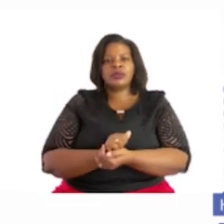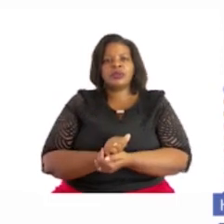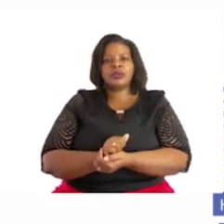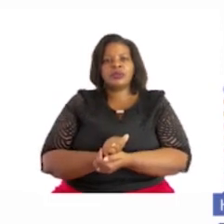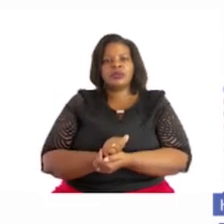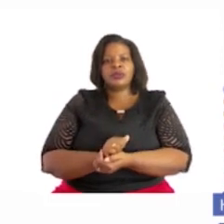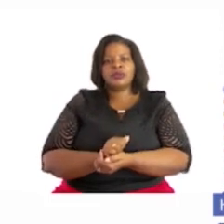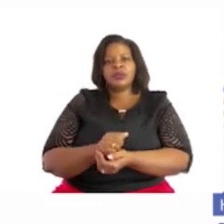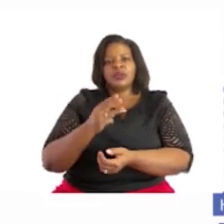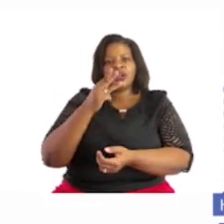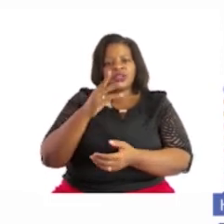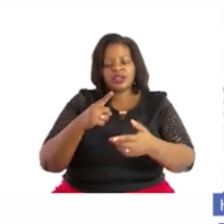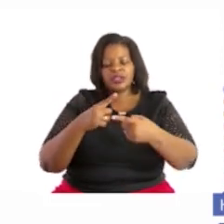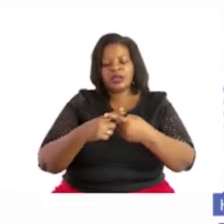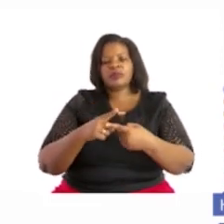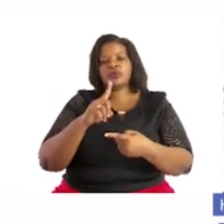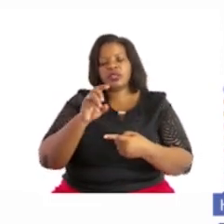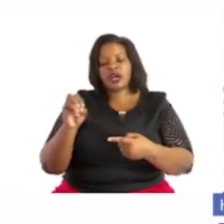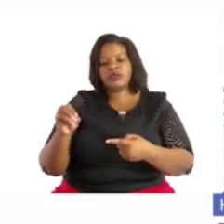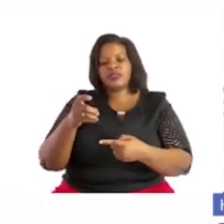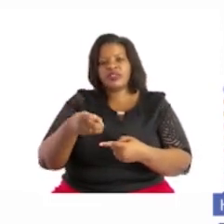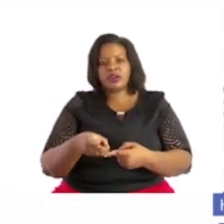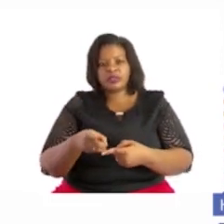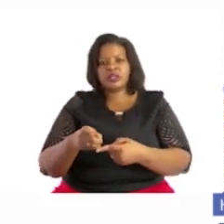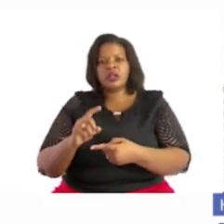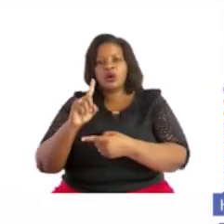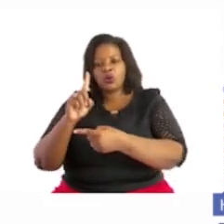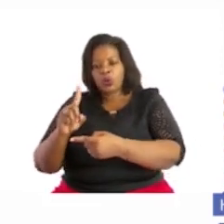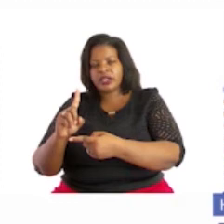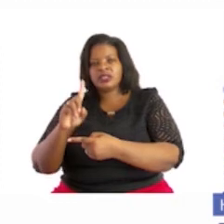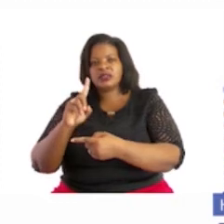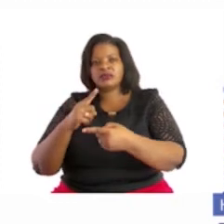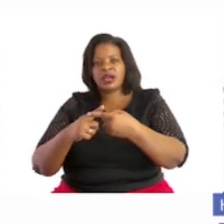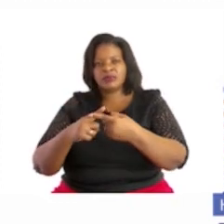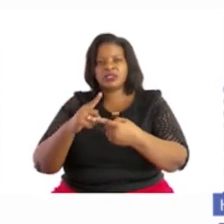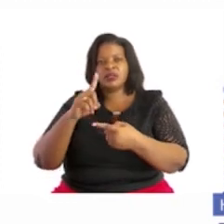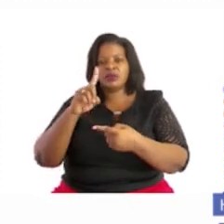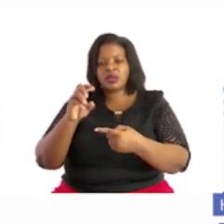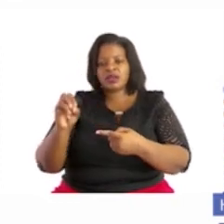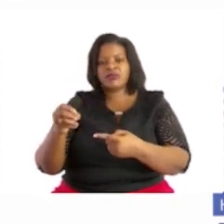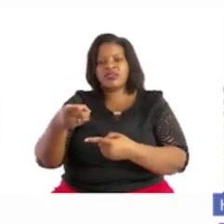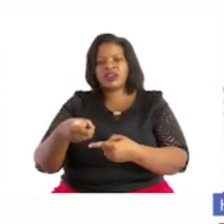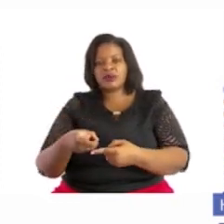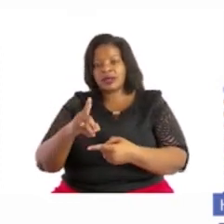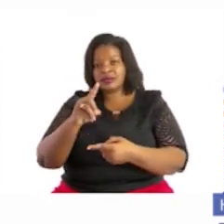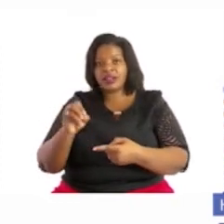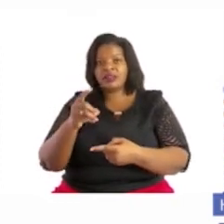is 3 times 100,000, 1 times 10,000, 9 times 1,000, 4